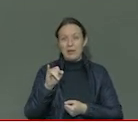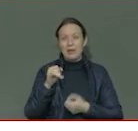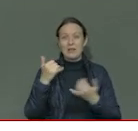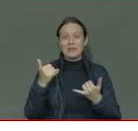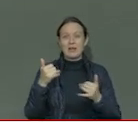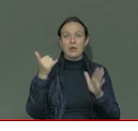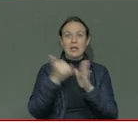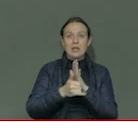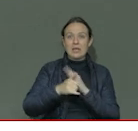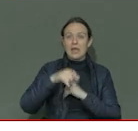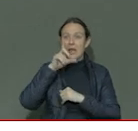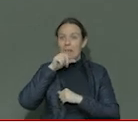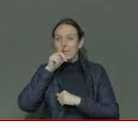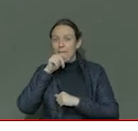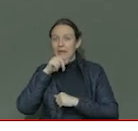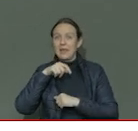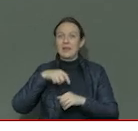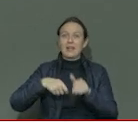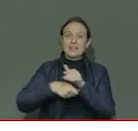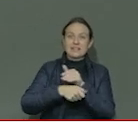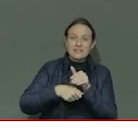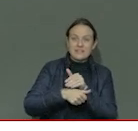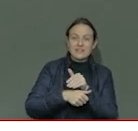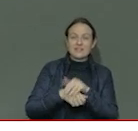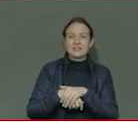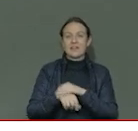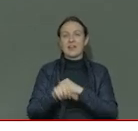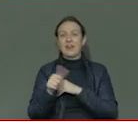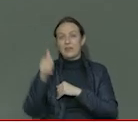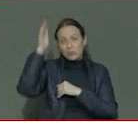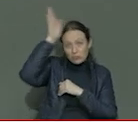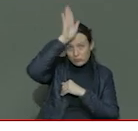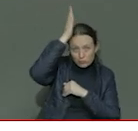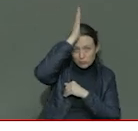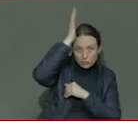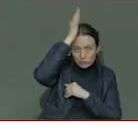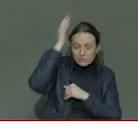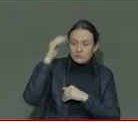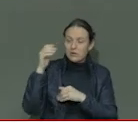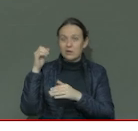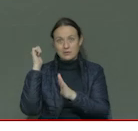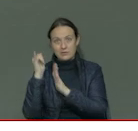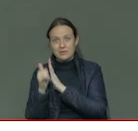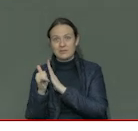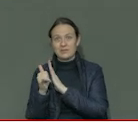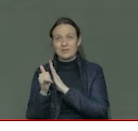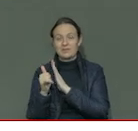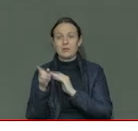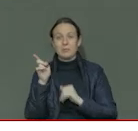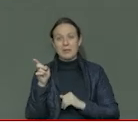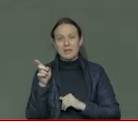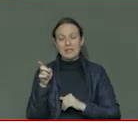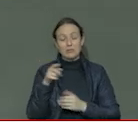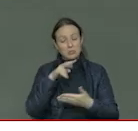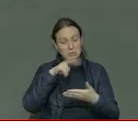a bird, a turtle. Pi even kills a mako shark. And this is coming from a boy. I want you, when you